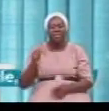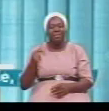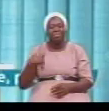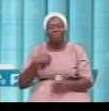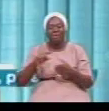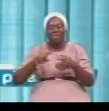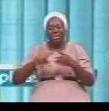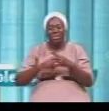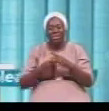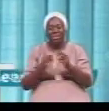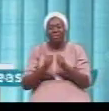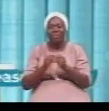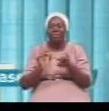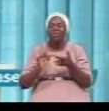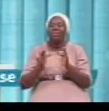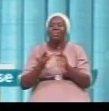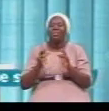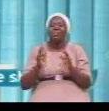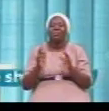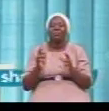online.